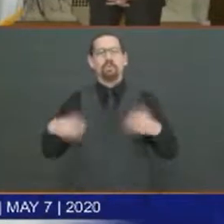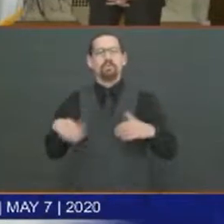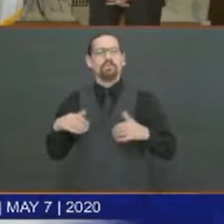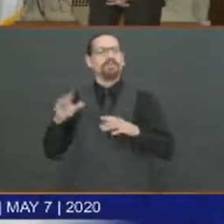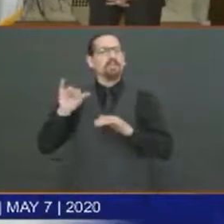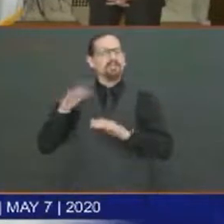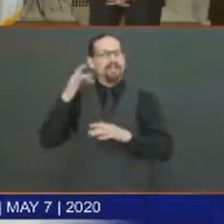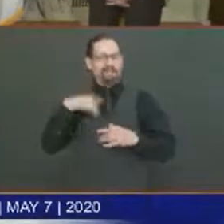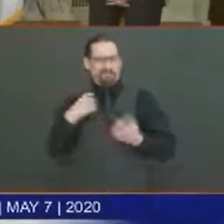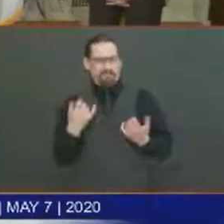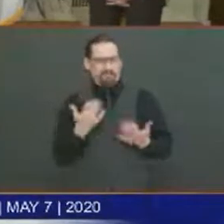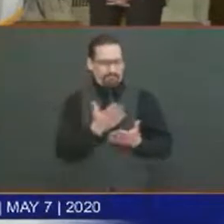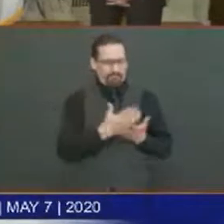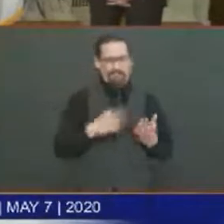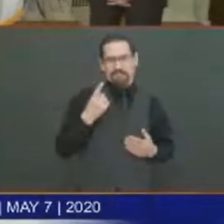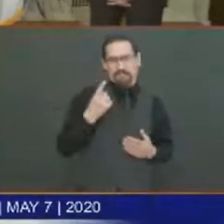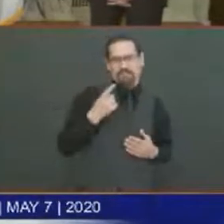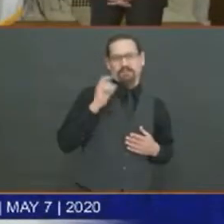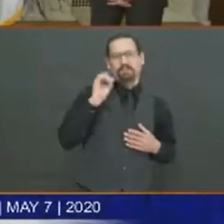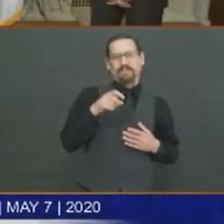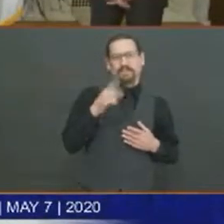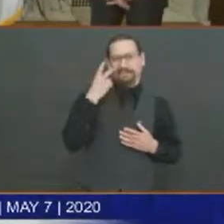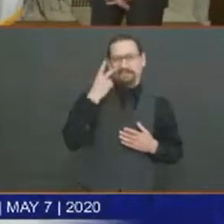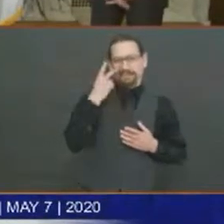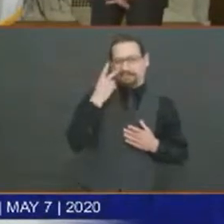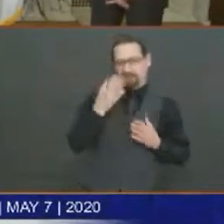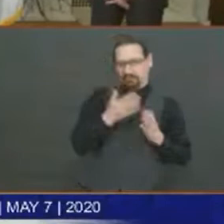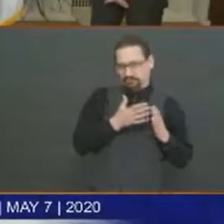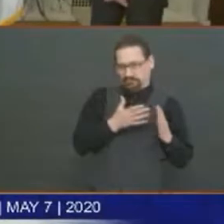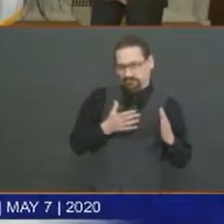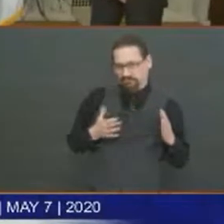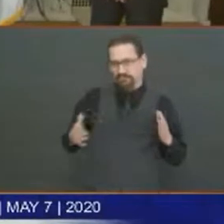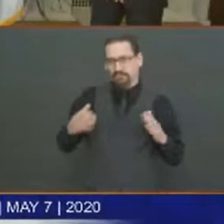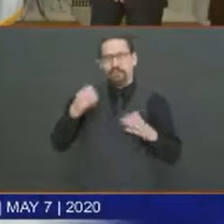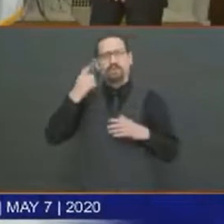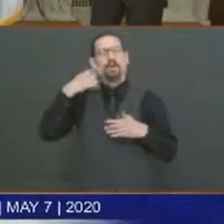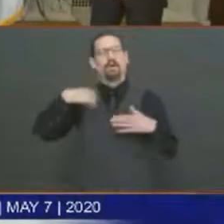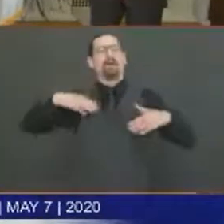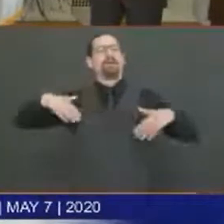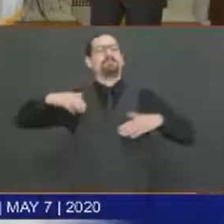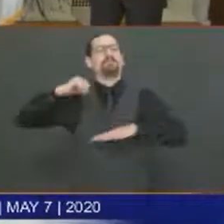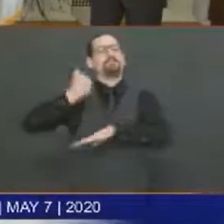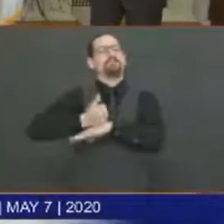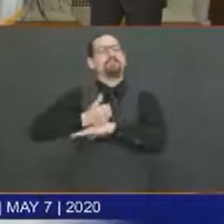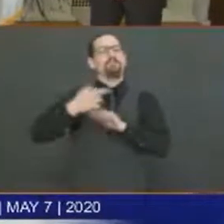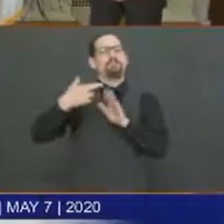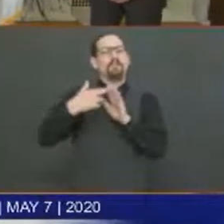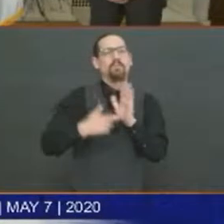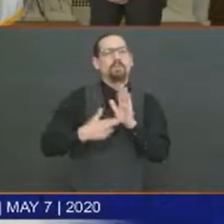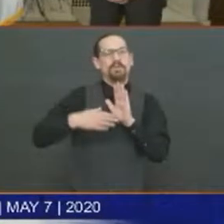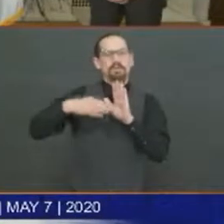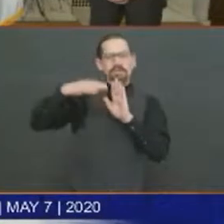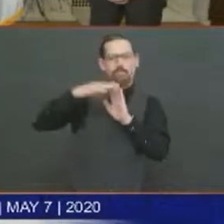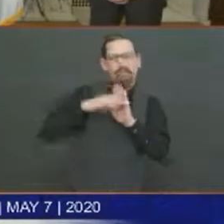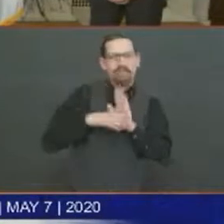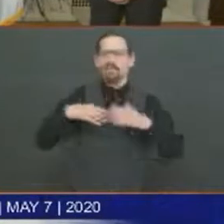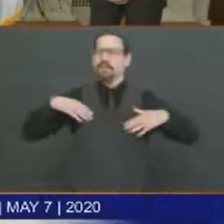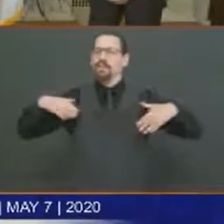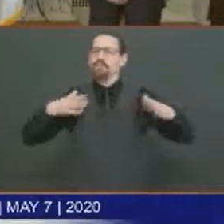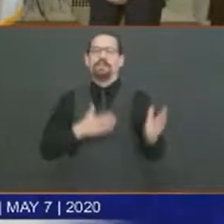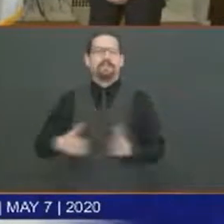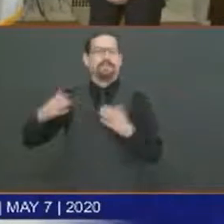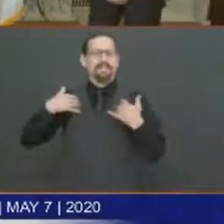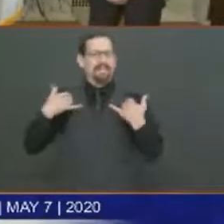they follow? I don't now know. We're still working on that guidance, but it'll be, much as you would expect: more social